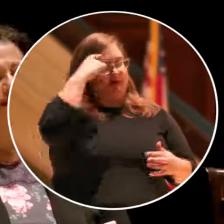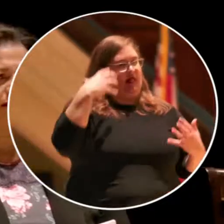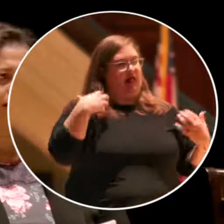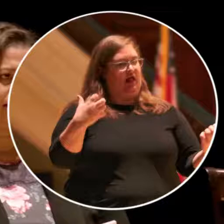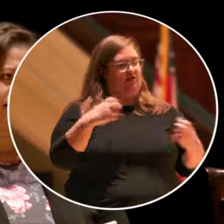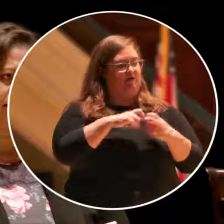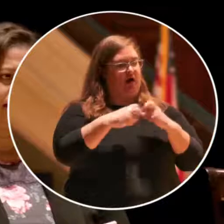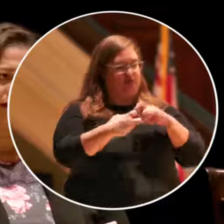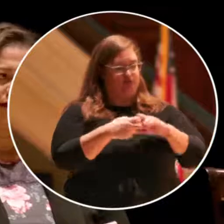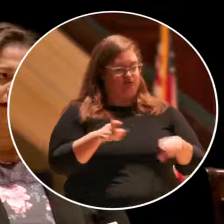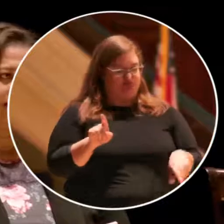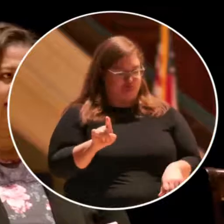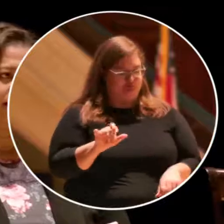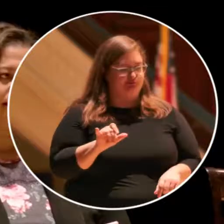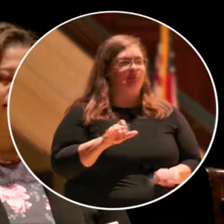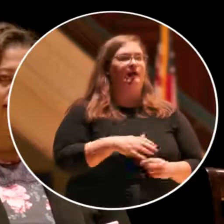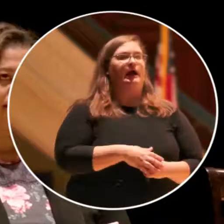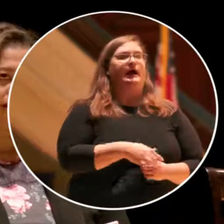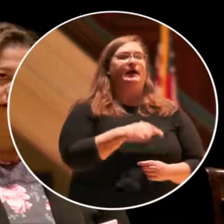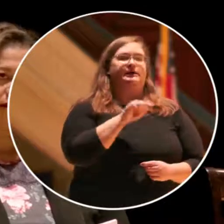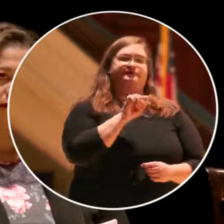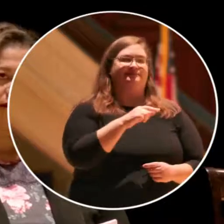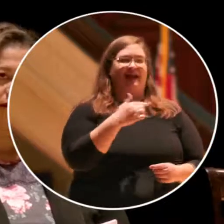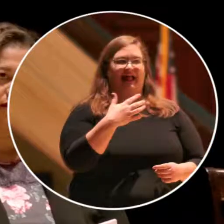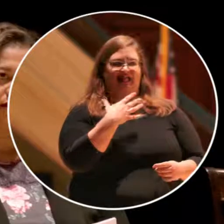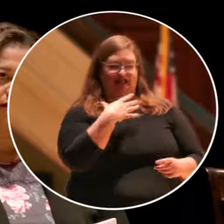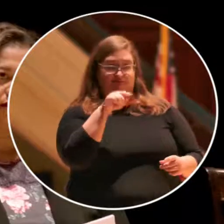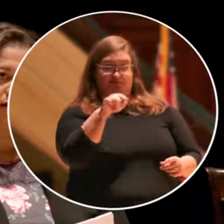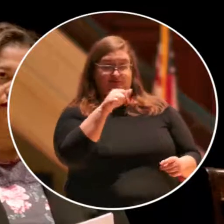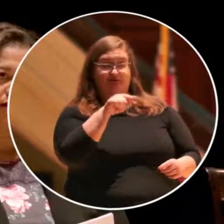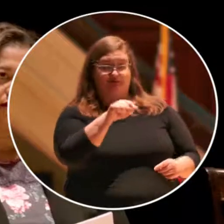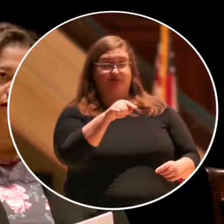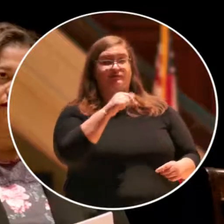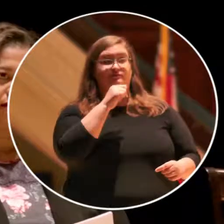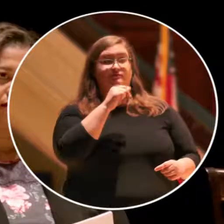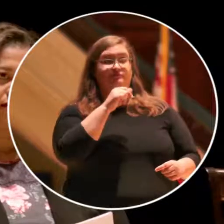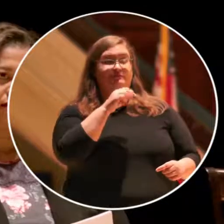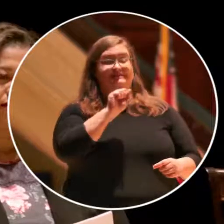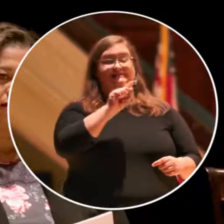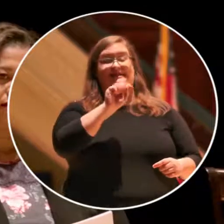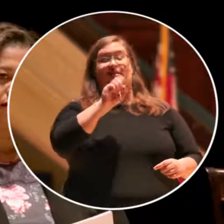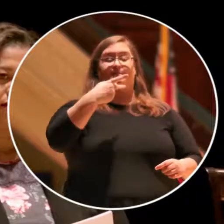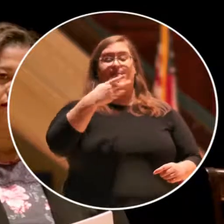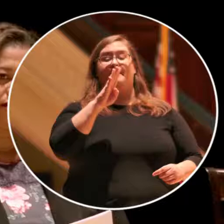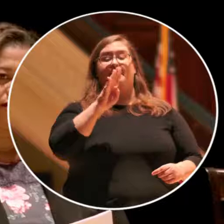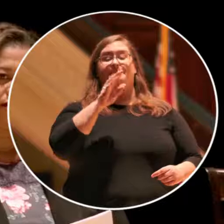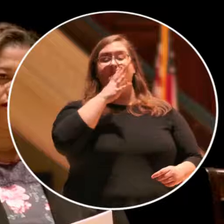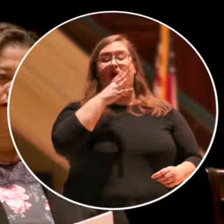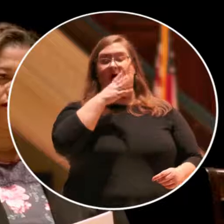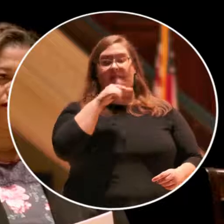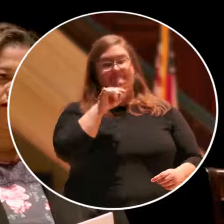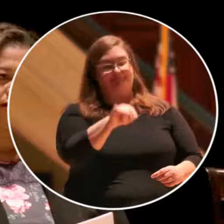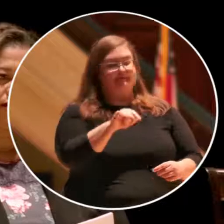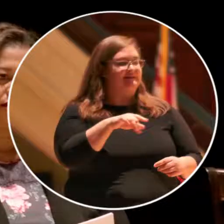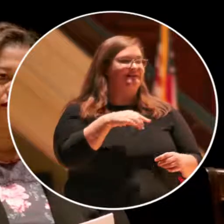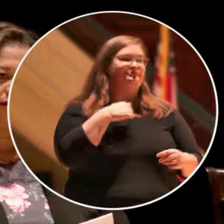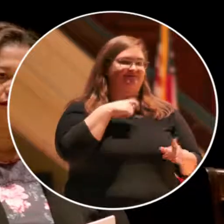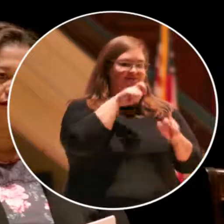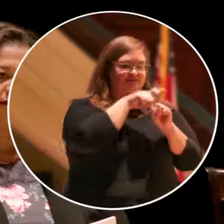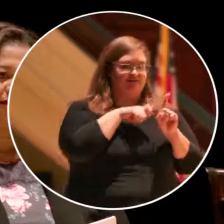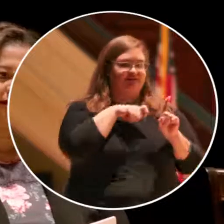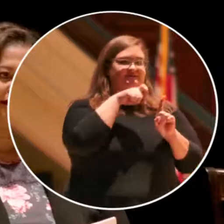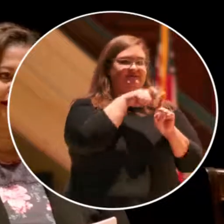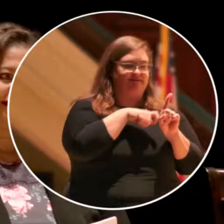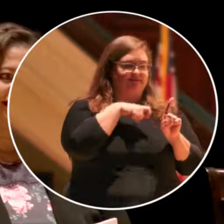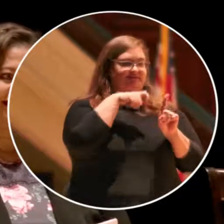me. My dad and his wife added 3 children to the family in quick succession. And for those of you that are having trouble with the math,